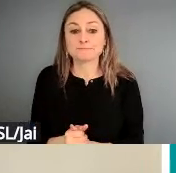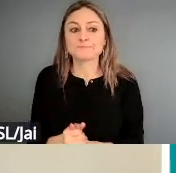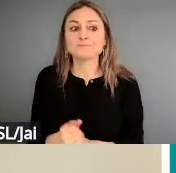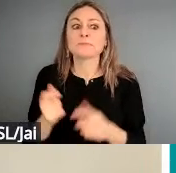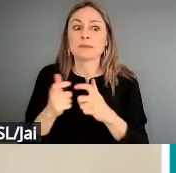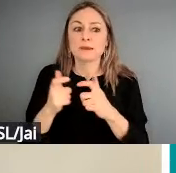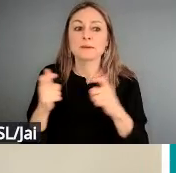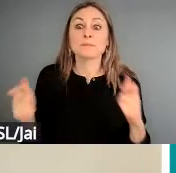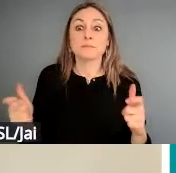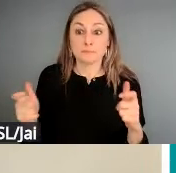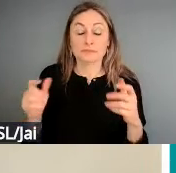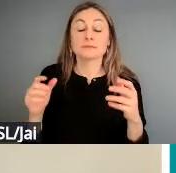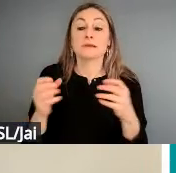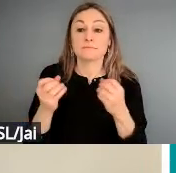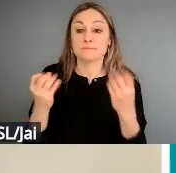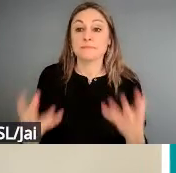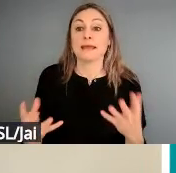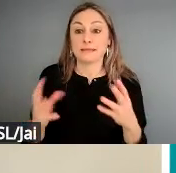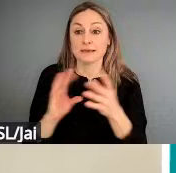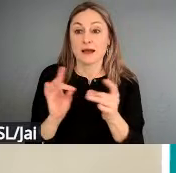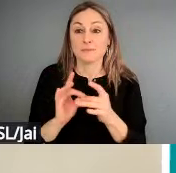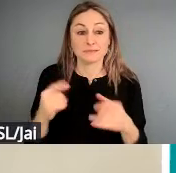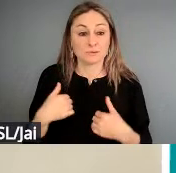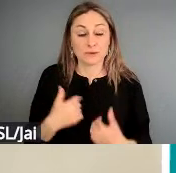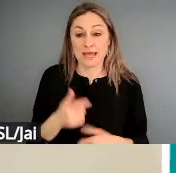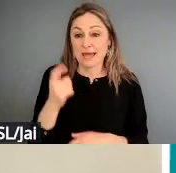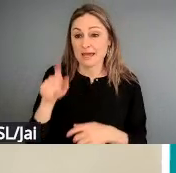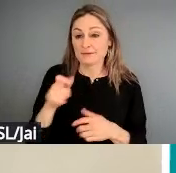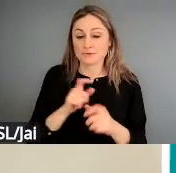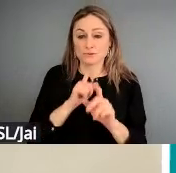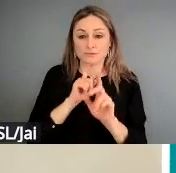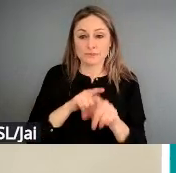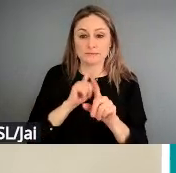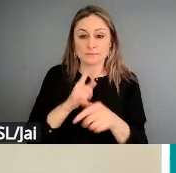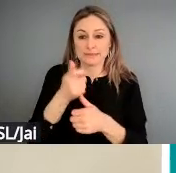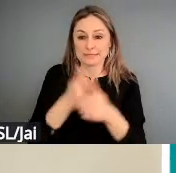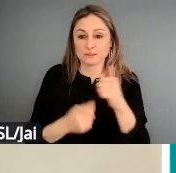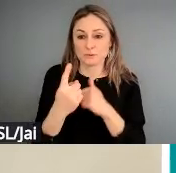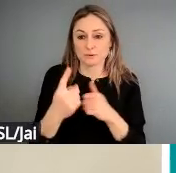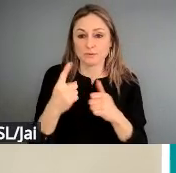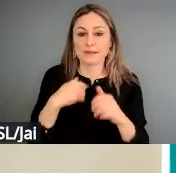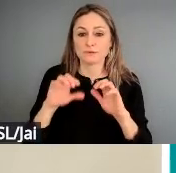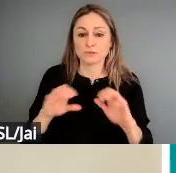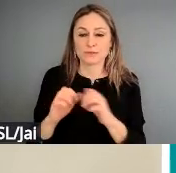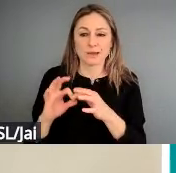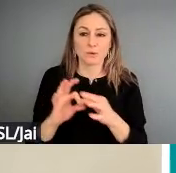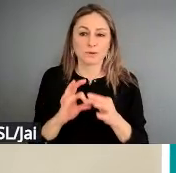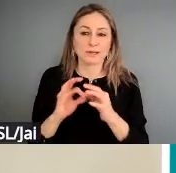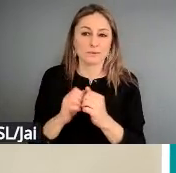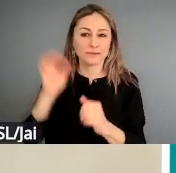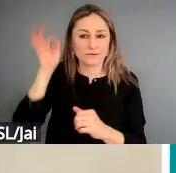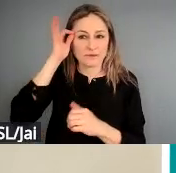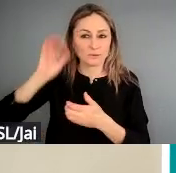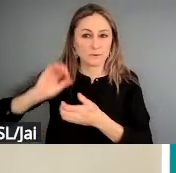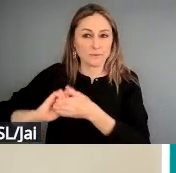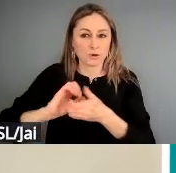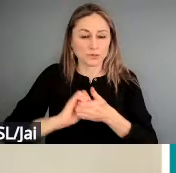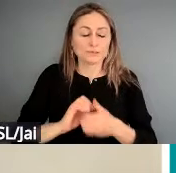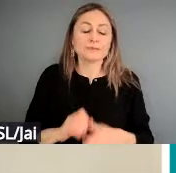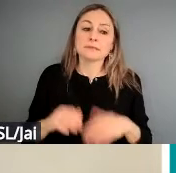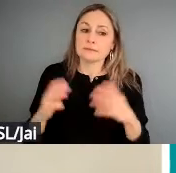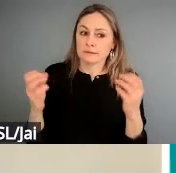of comments and we have to respond to each one, and we have to do that in coordination with our federal partners. So a lot of work going on there,